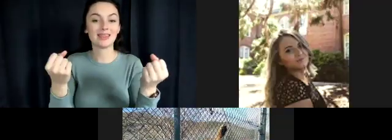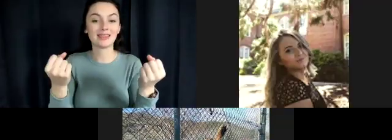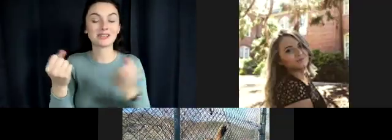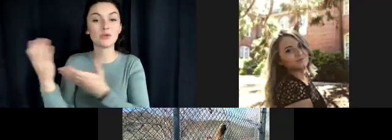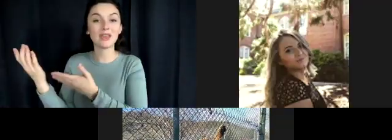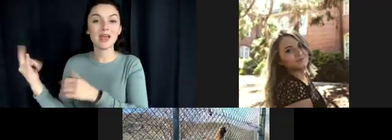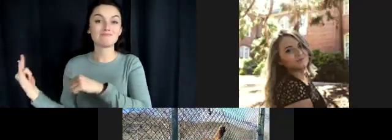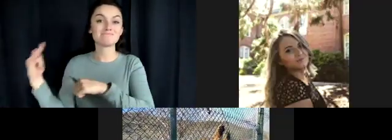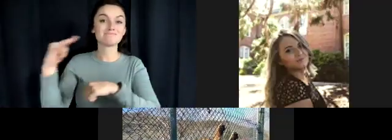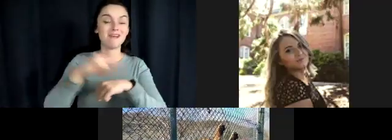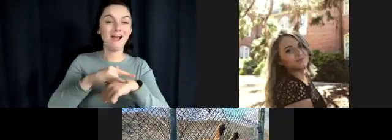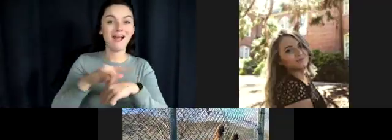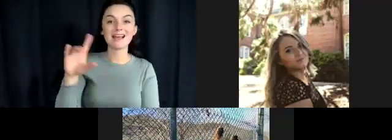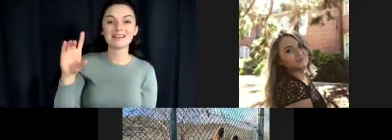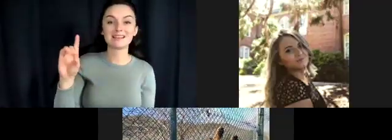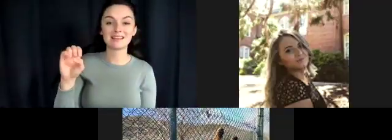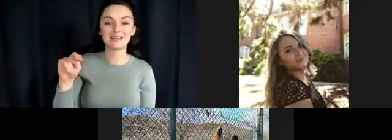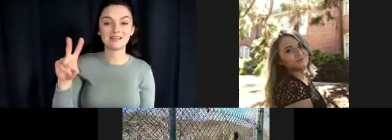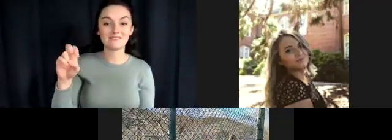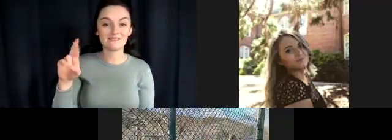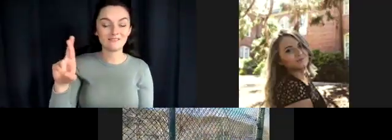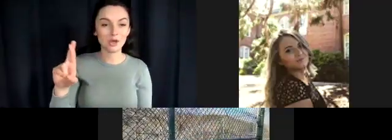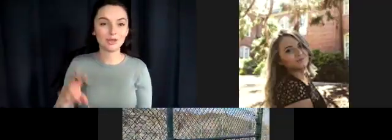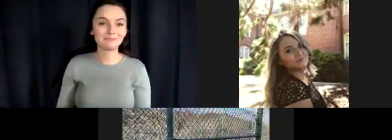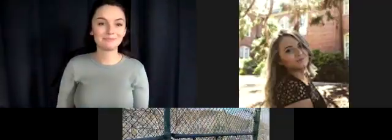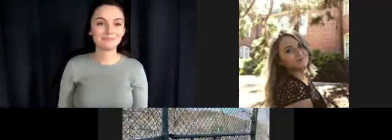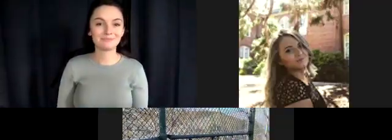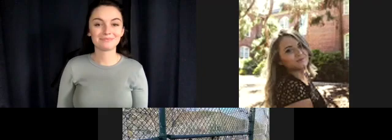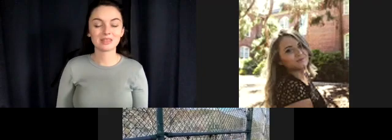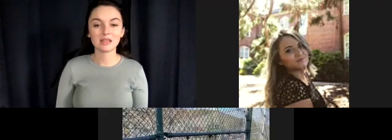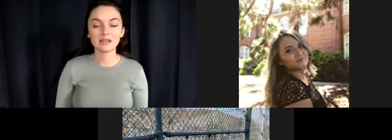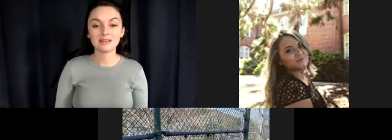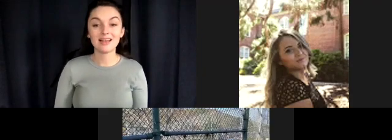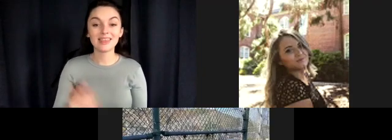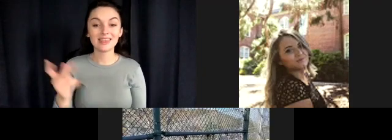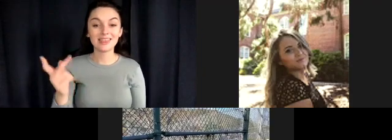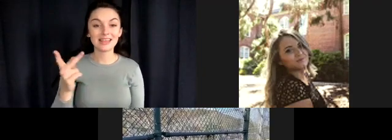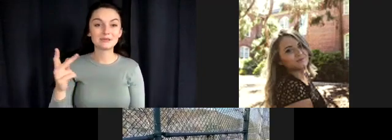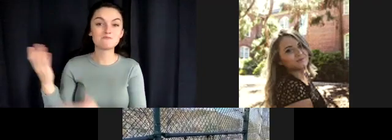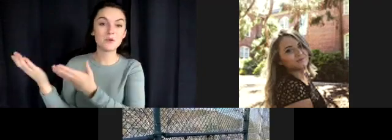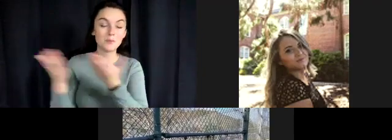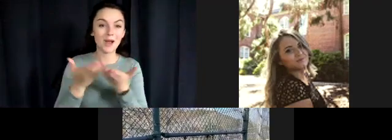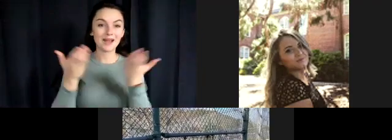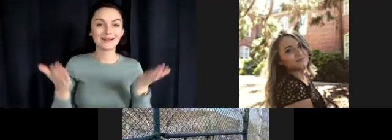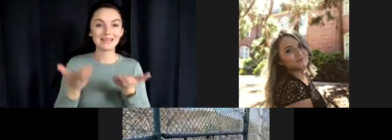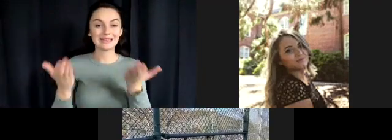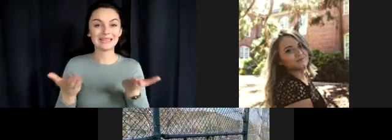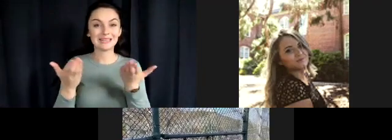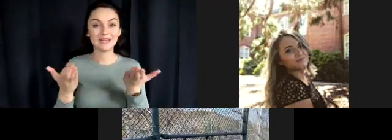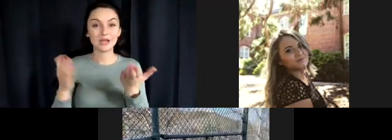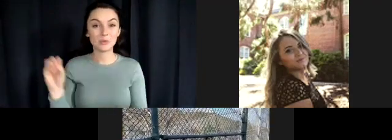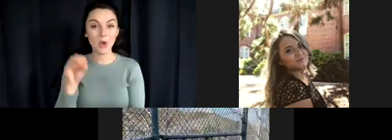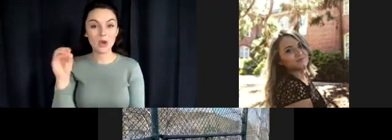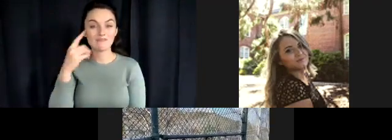is trained for acupuncture, which is really cool. And then these guys got sent here on a breeding recommendation.